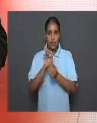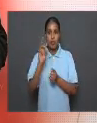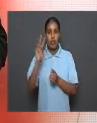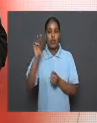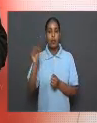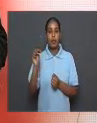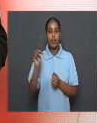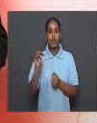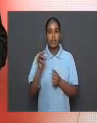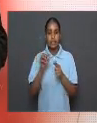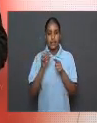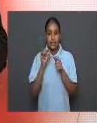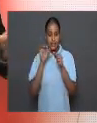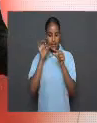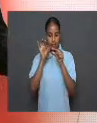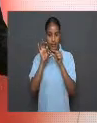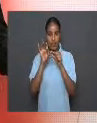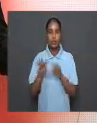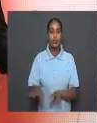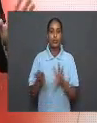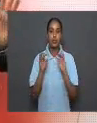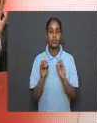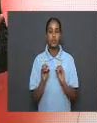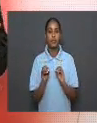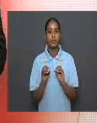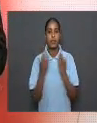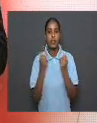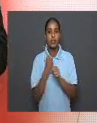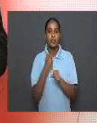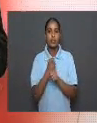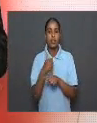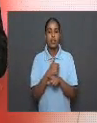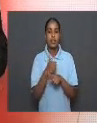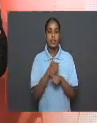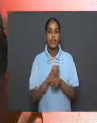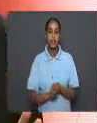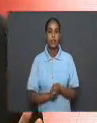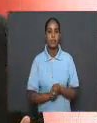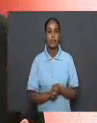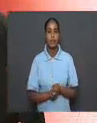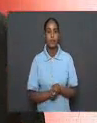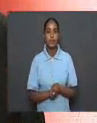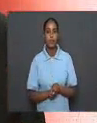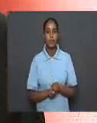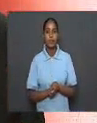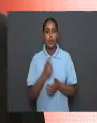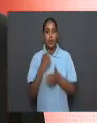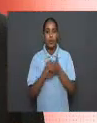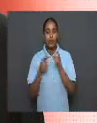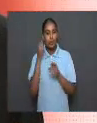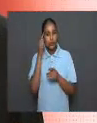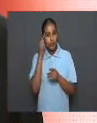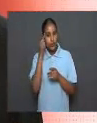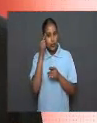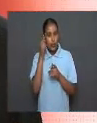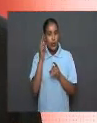voltmeter needle. Students, let us do an activity. What do you think